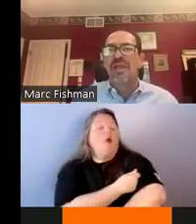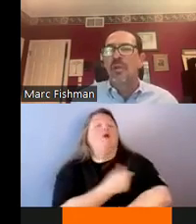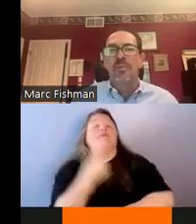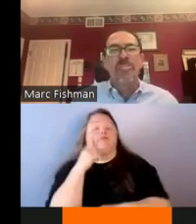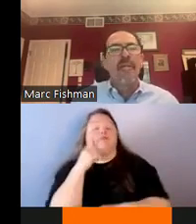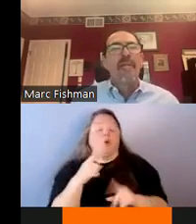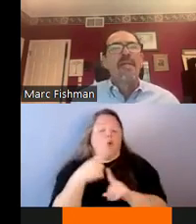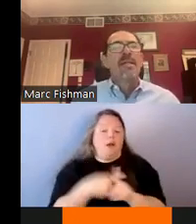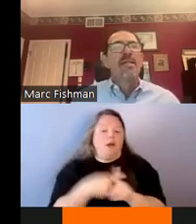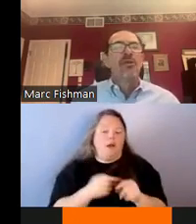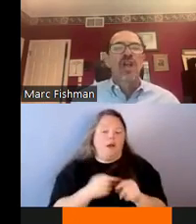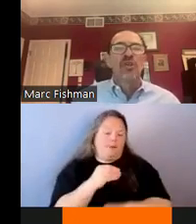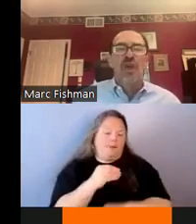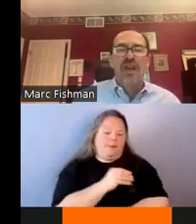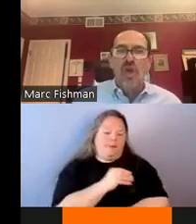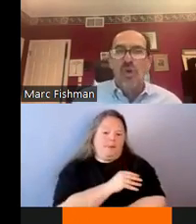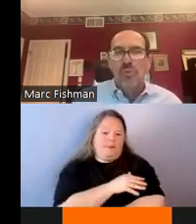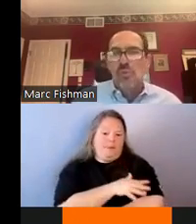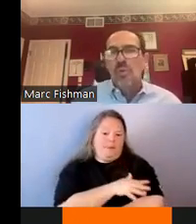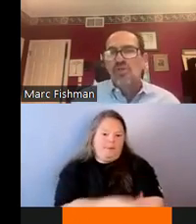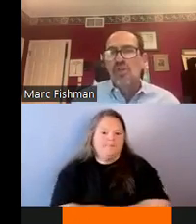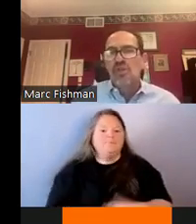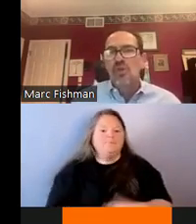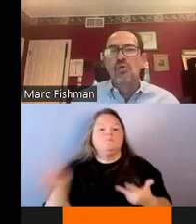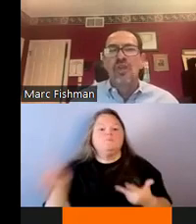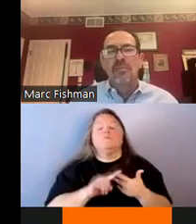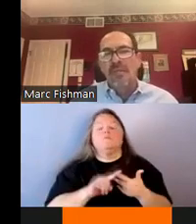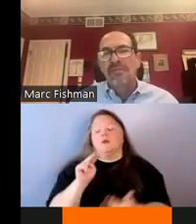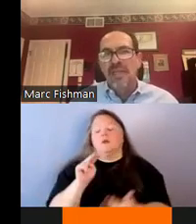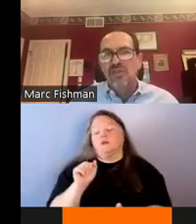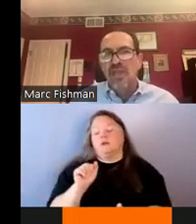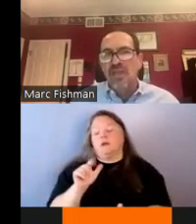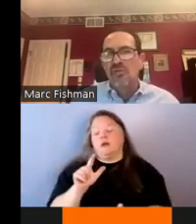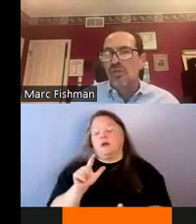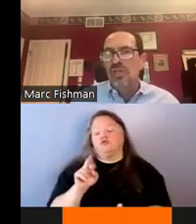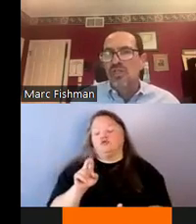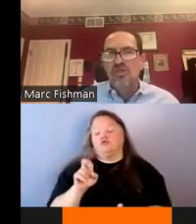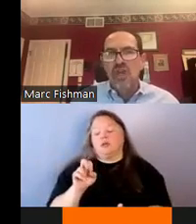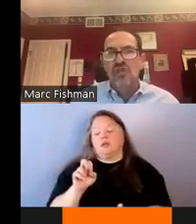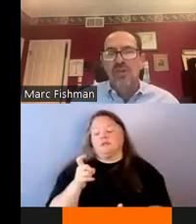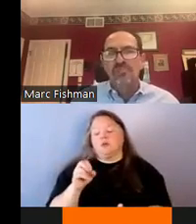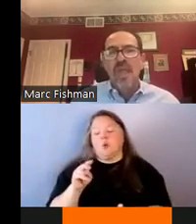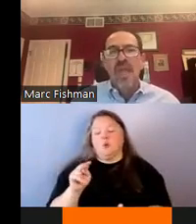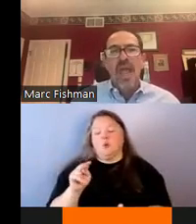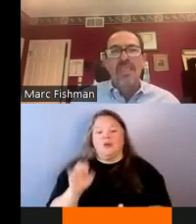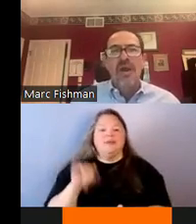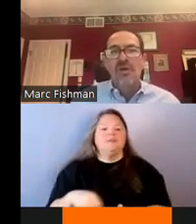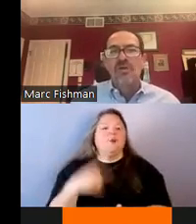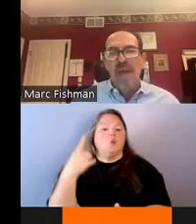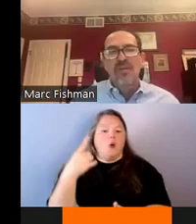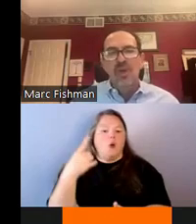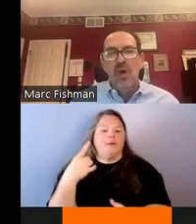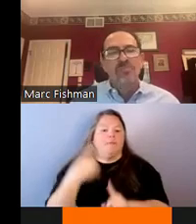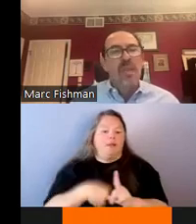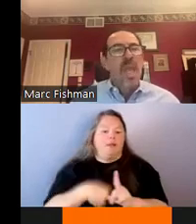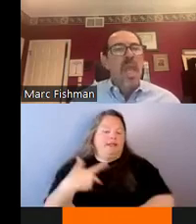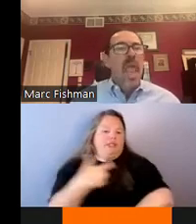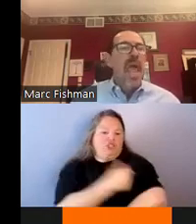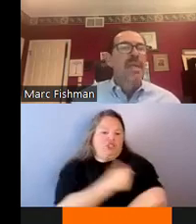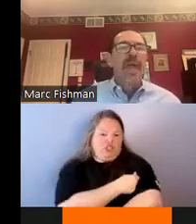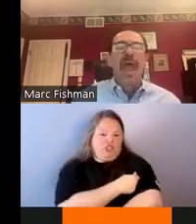commercially available. There's naltrexone, which is used in a monthly extended release injection, and there is